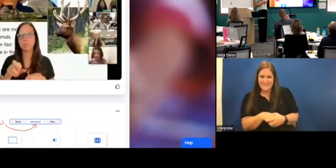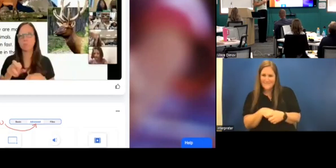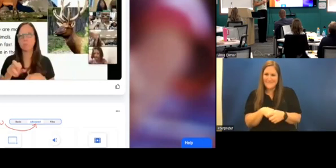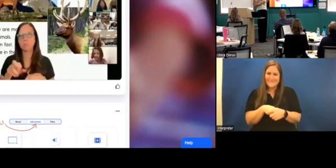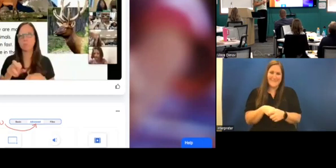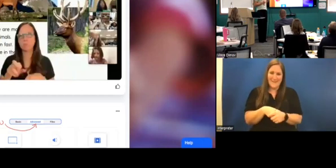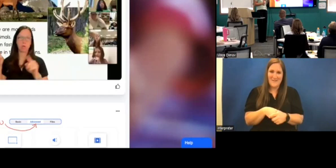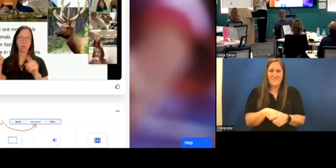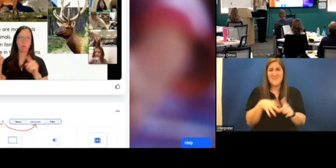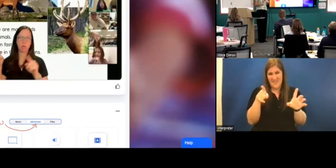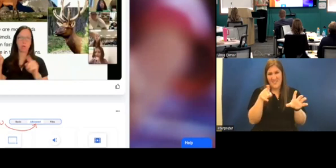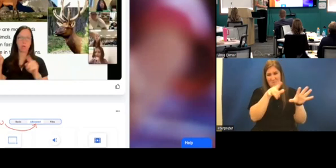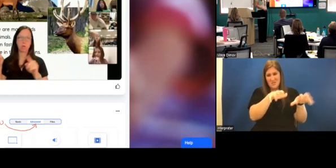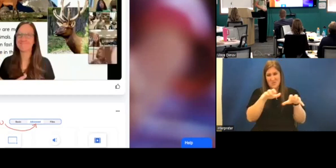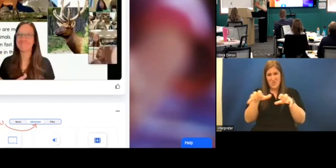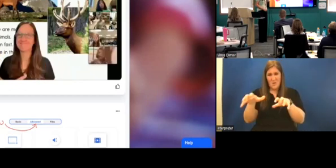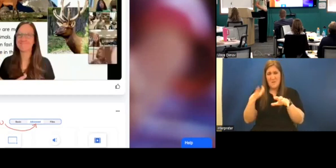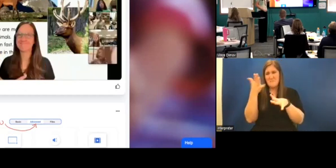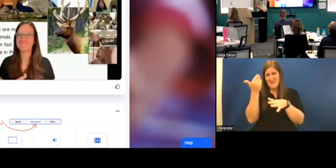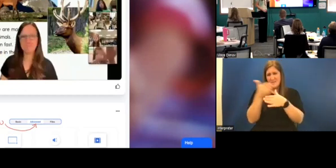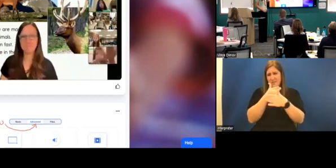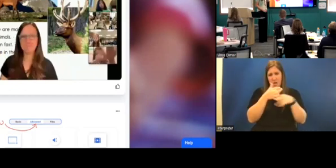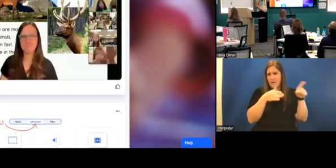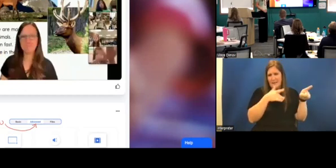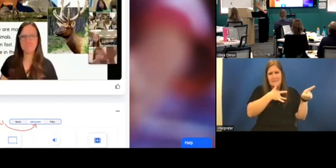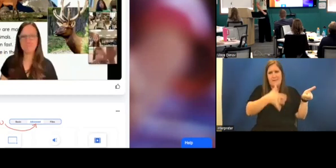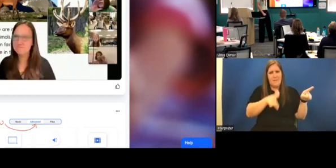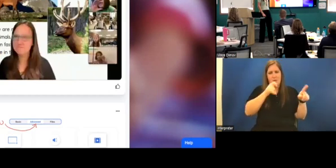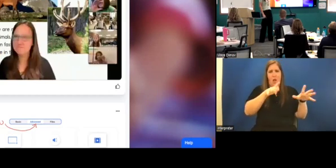It's super choppy and slow. It's probably because of the screen share, but